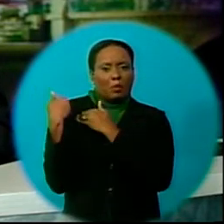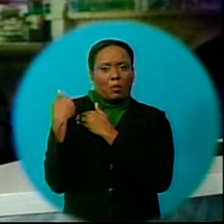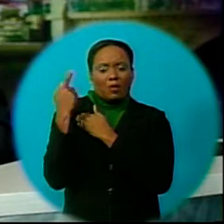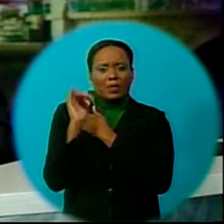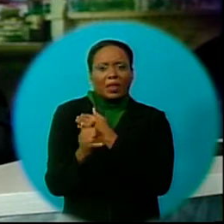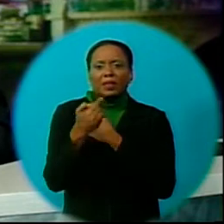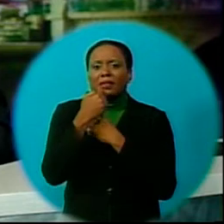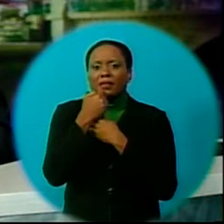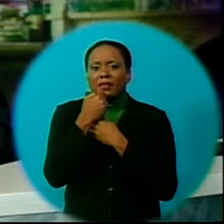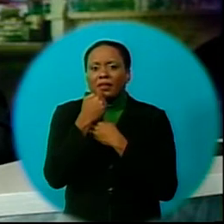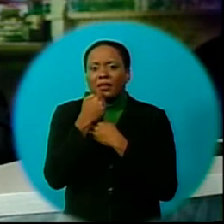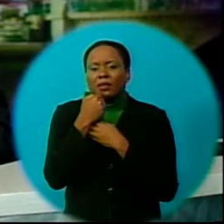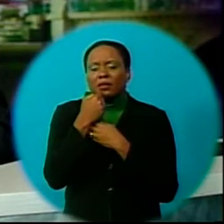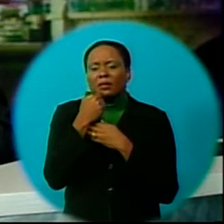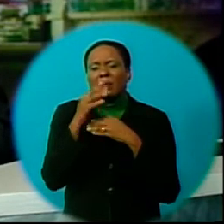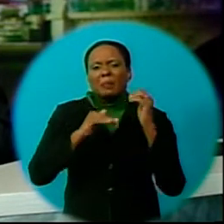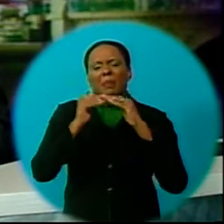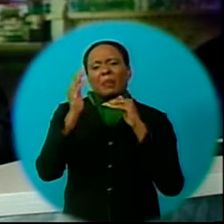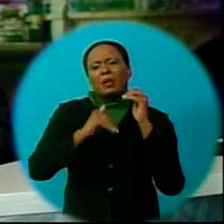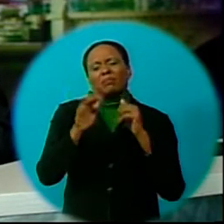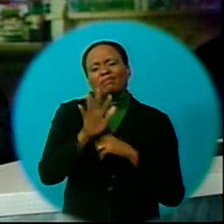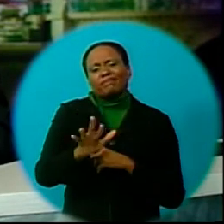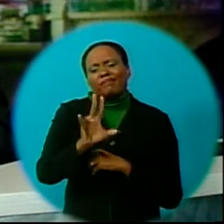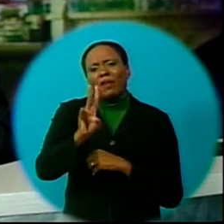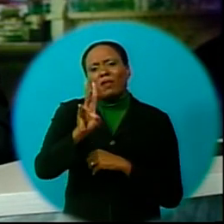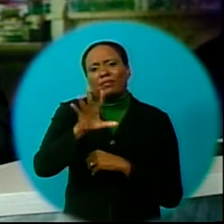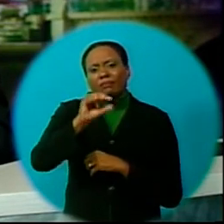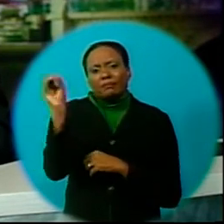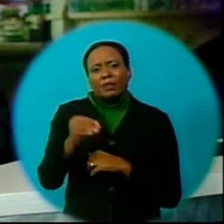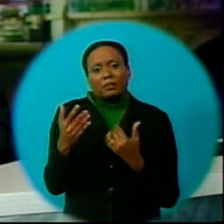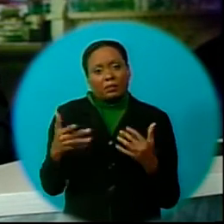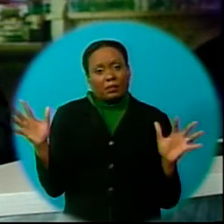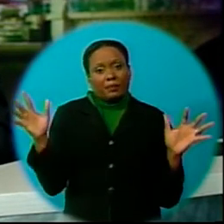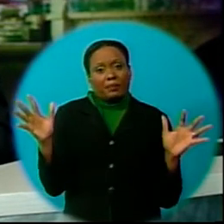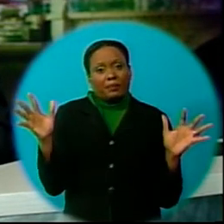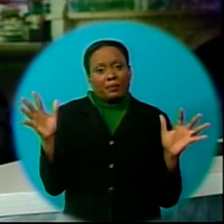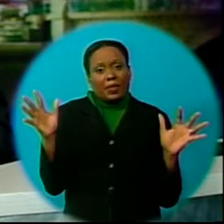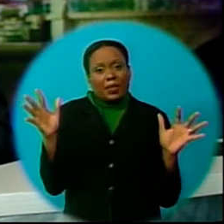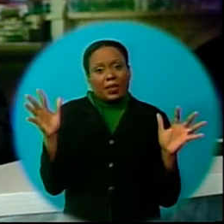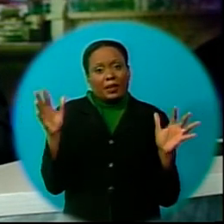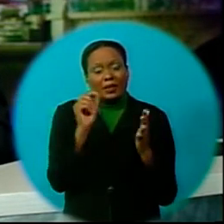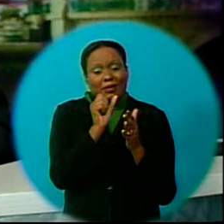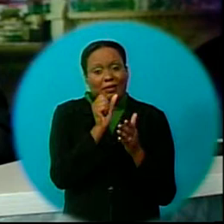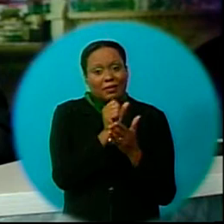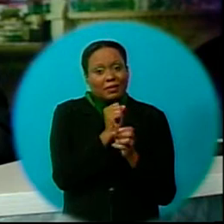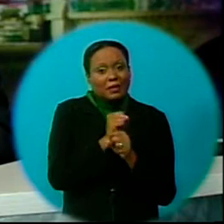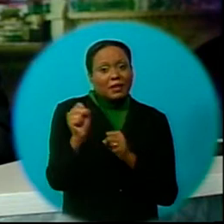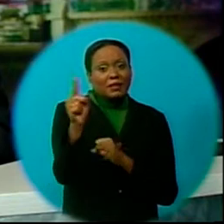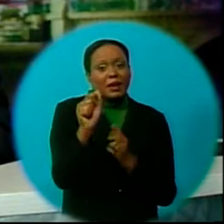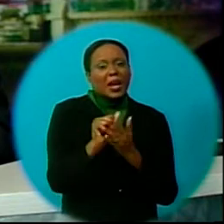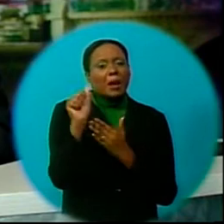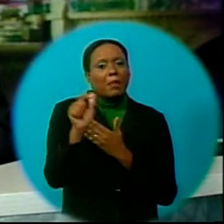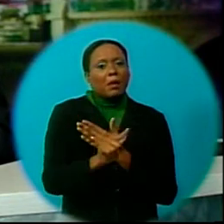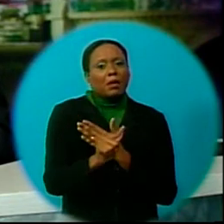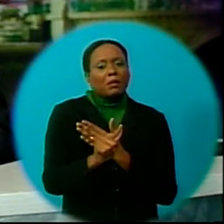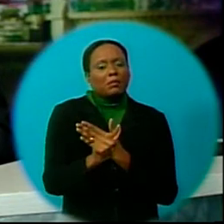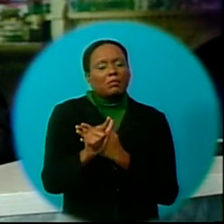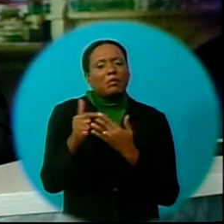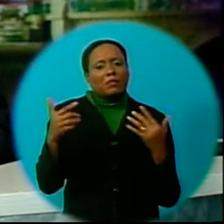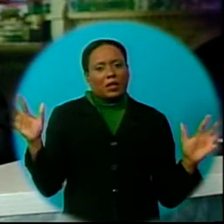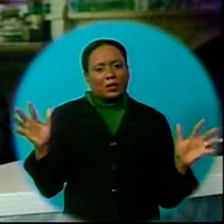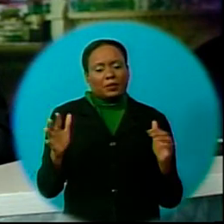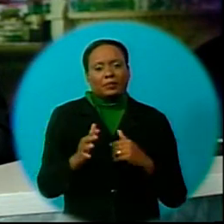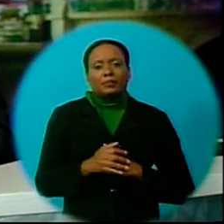Estwick revealed this building is about 75% complete and should be finished by April next year. The BWA